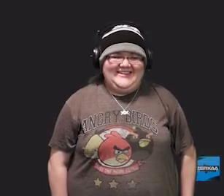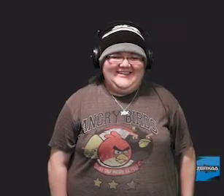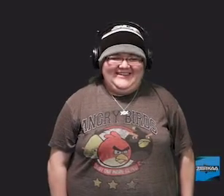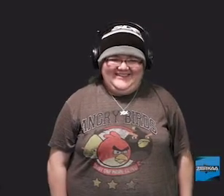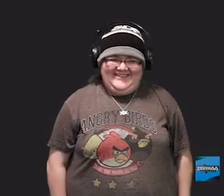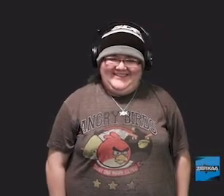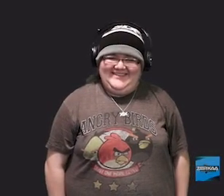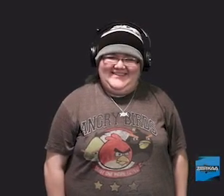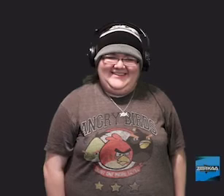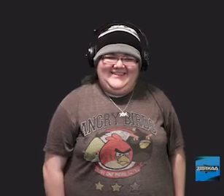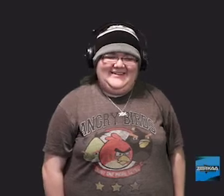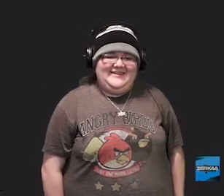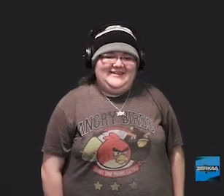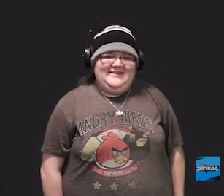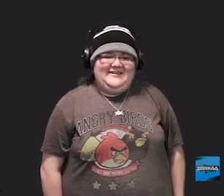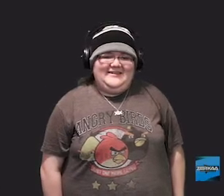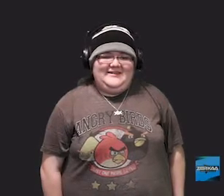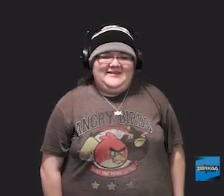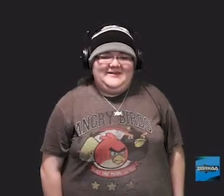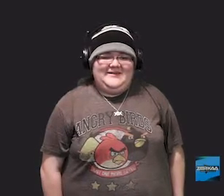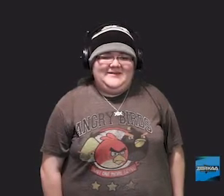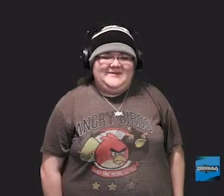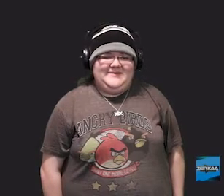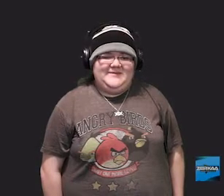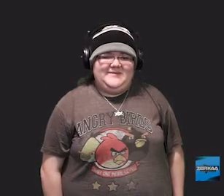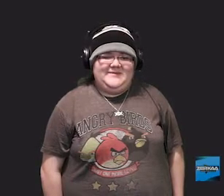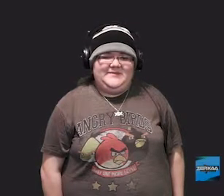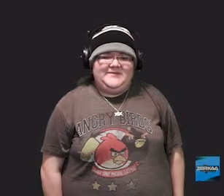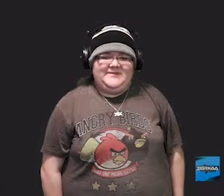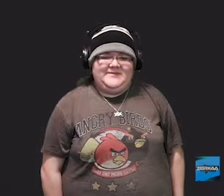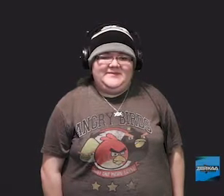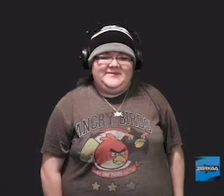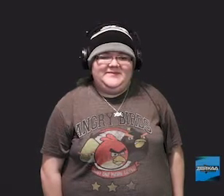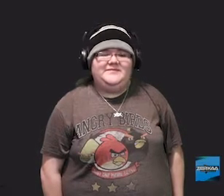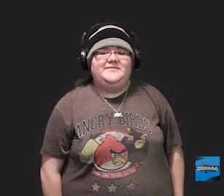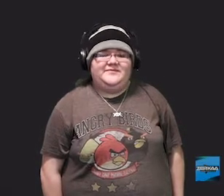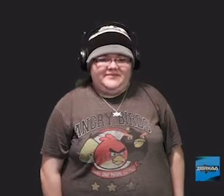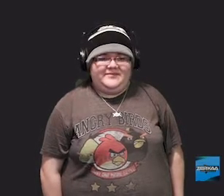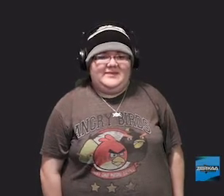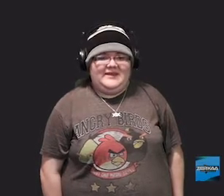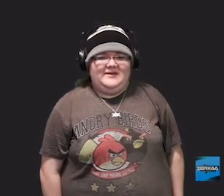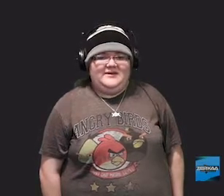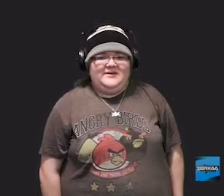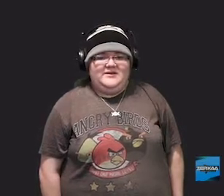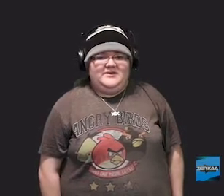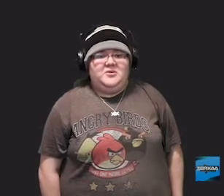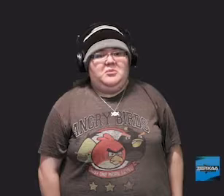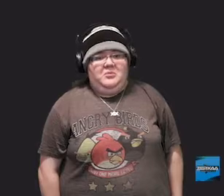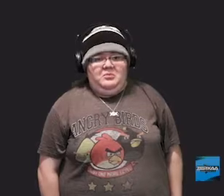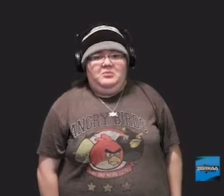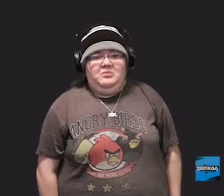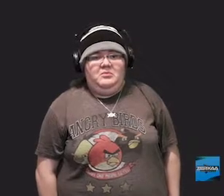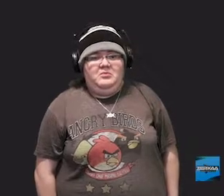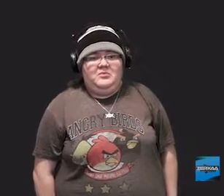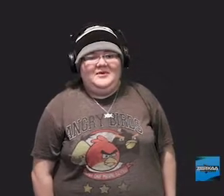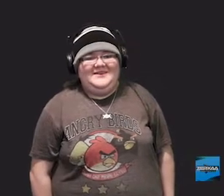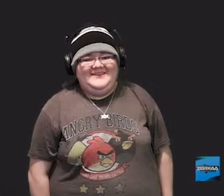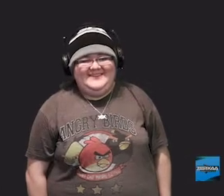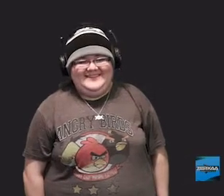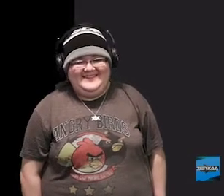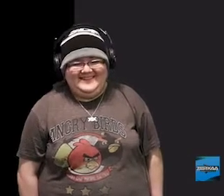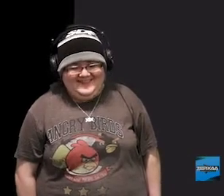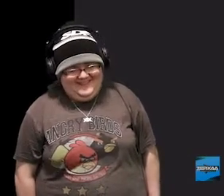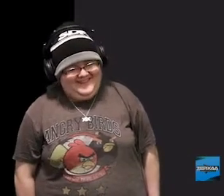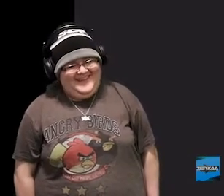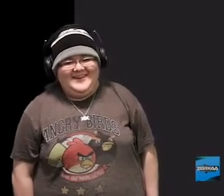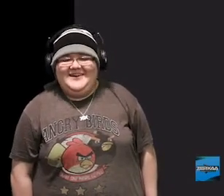Jackpot leaderboard based on averages. Average, what is this? Average place. Average place is 4 for Toby. Simon's actually top. JJ and Vic down the